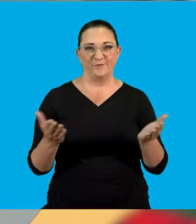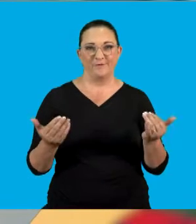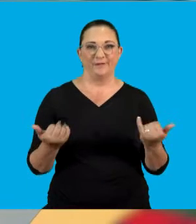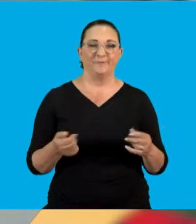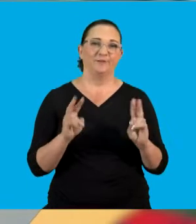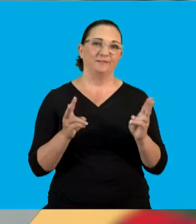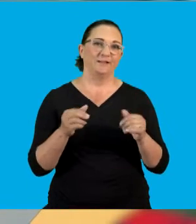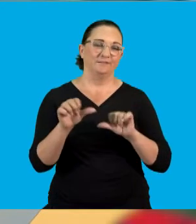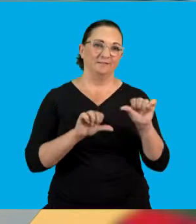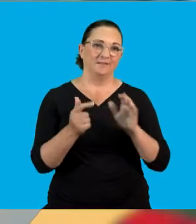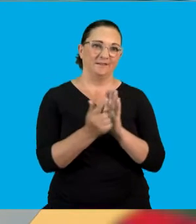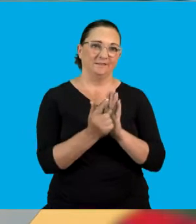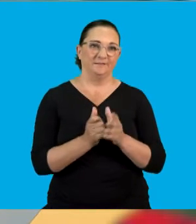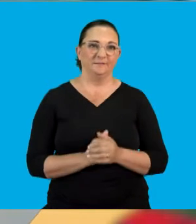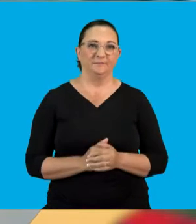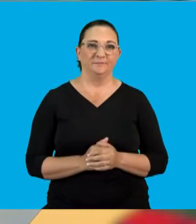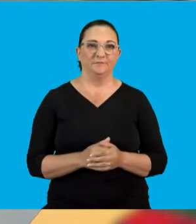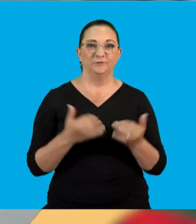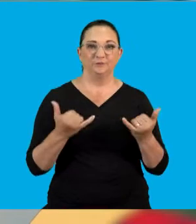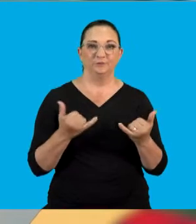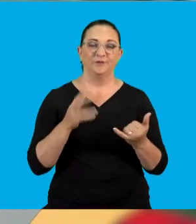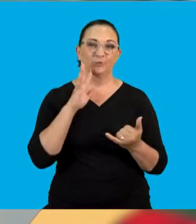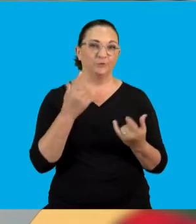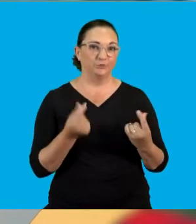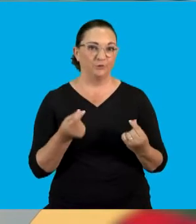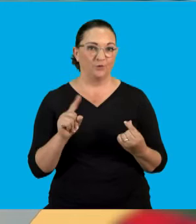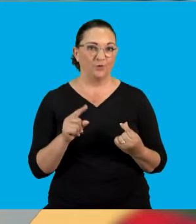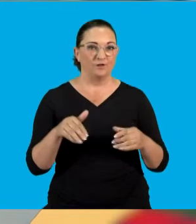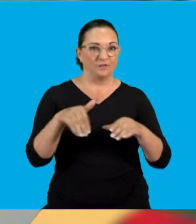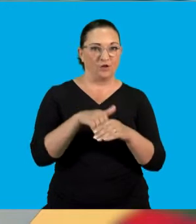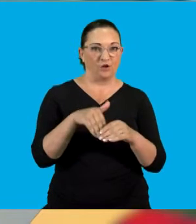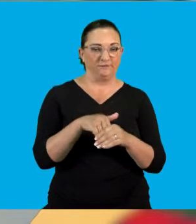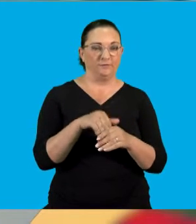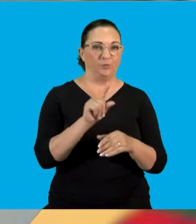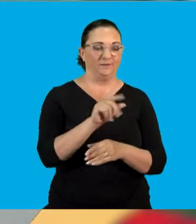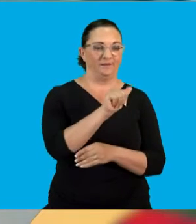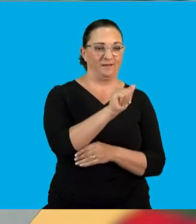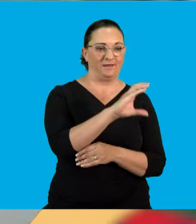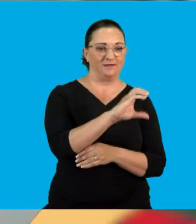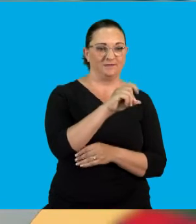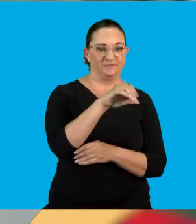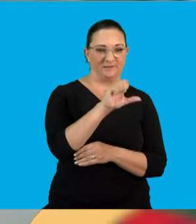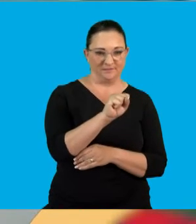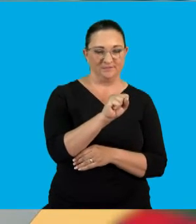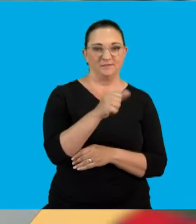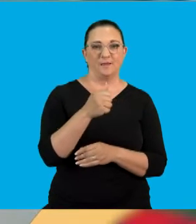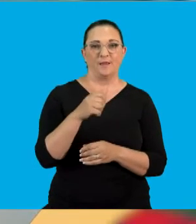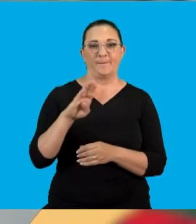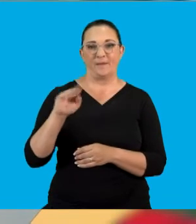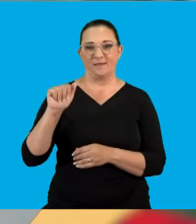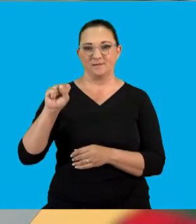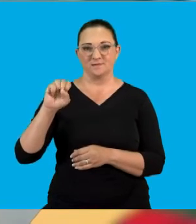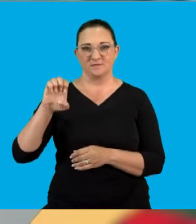Hello learners and welcome to your natural sciences lesson. So today we're going to be dealing with the concept of acids, bases and the pH